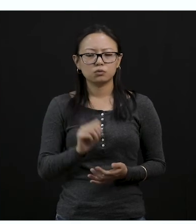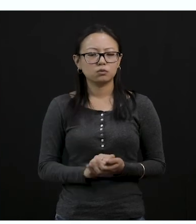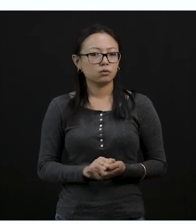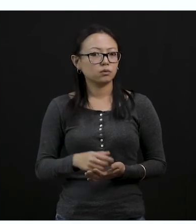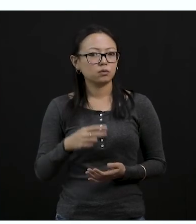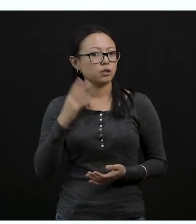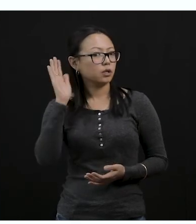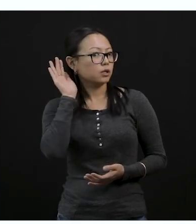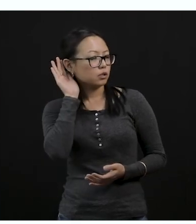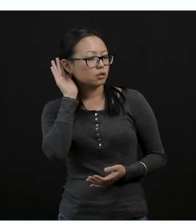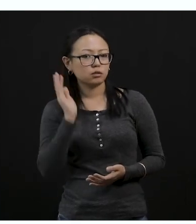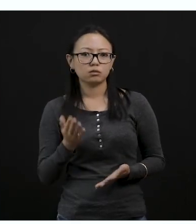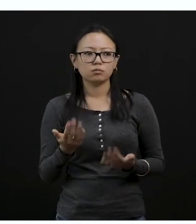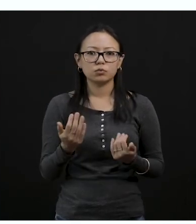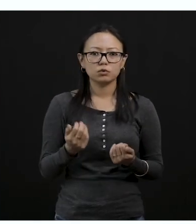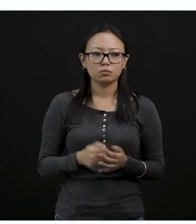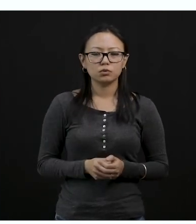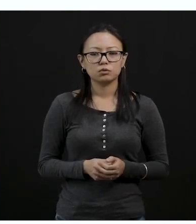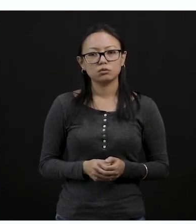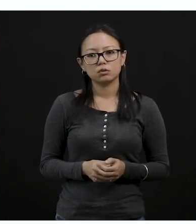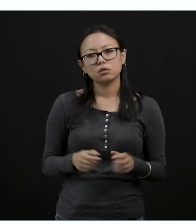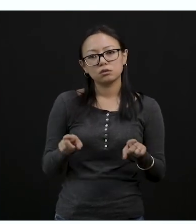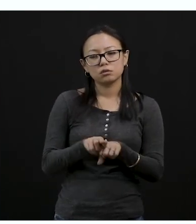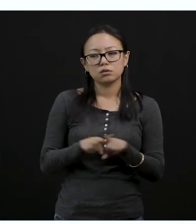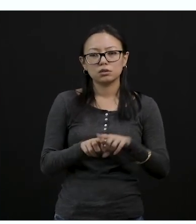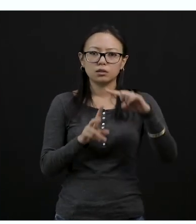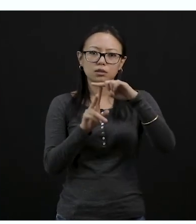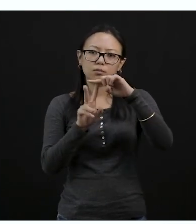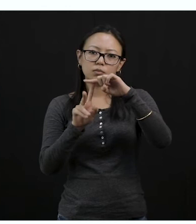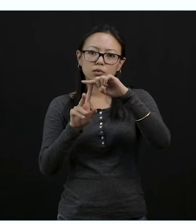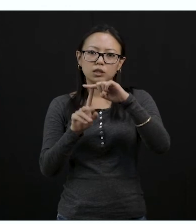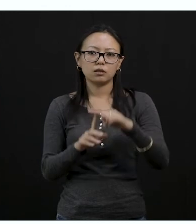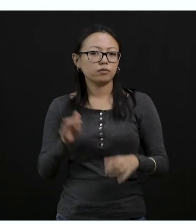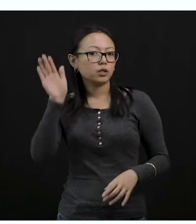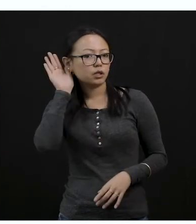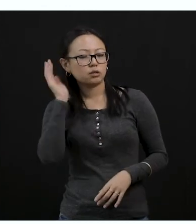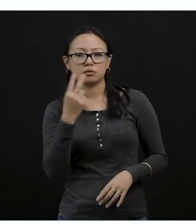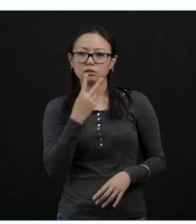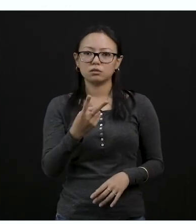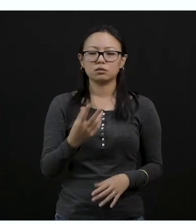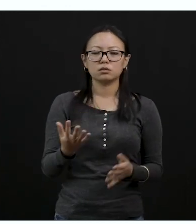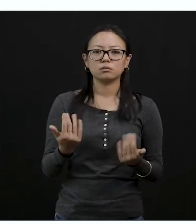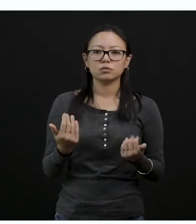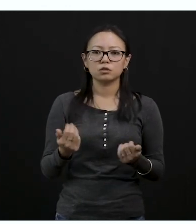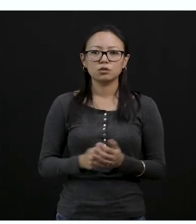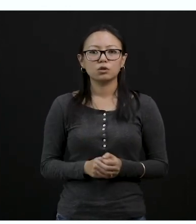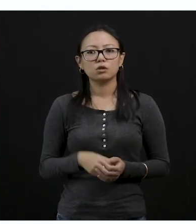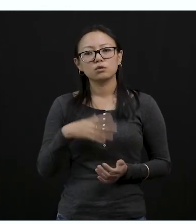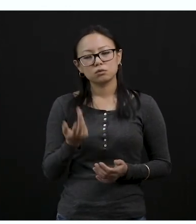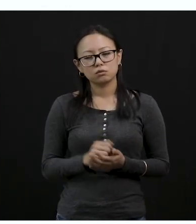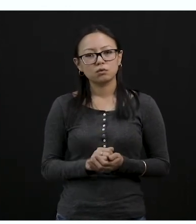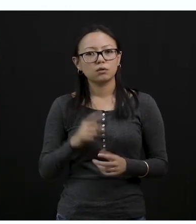So people use television mostly now to spread messages. Okay, however, radios are